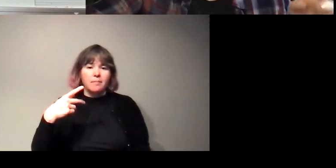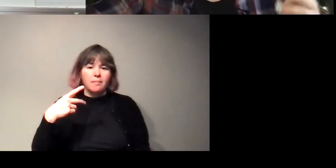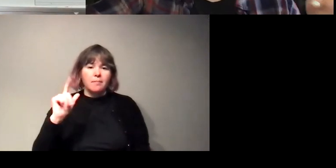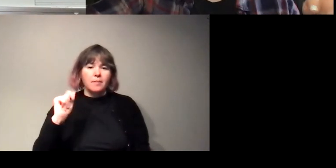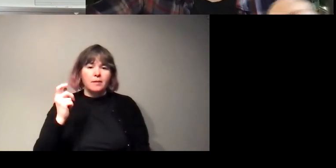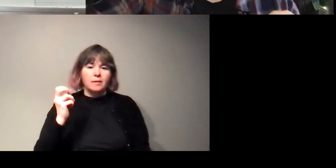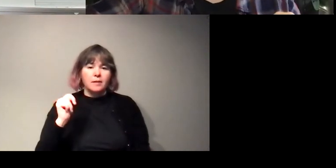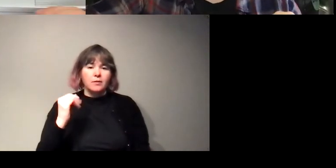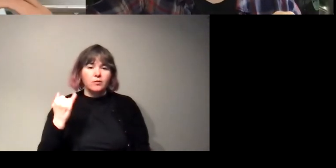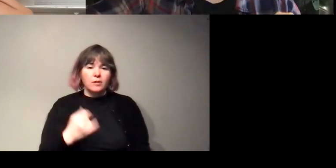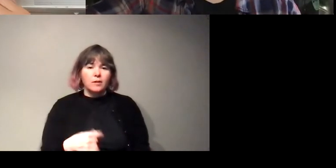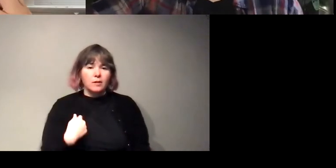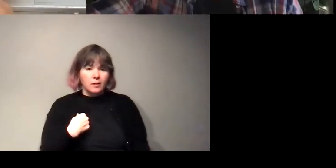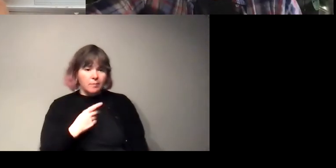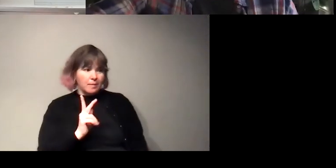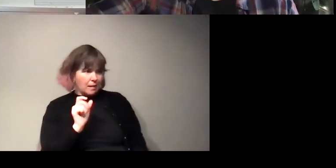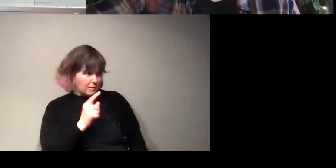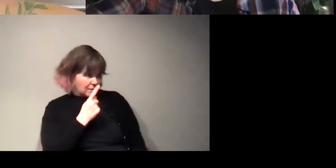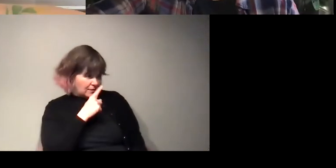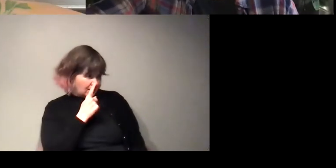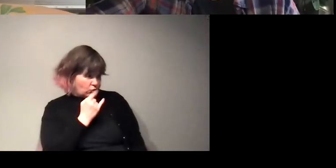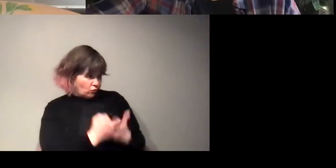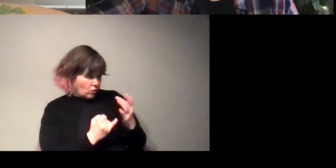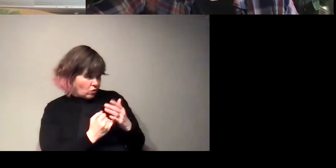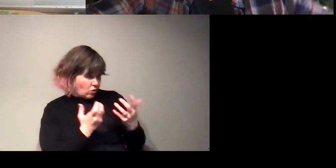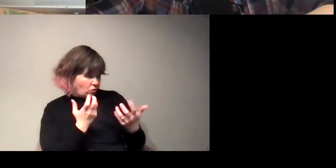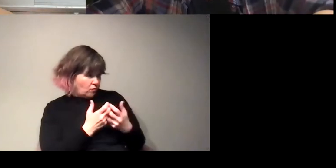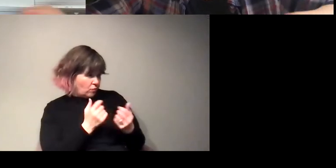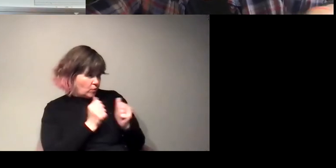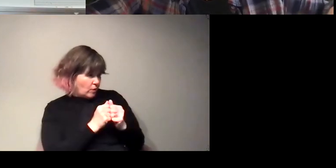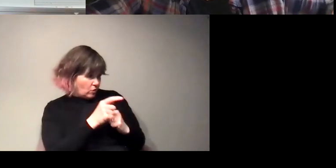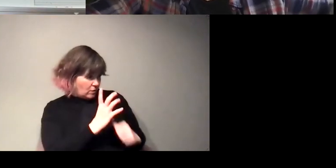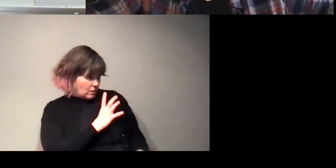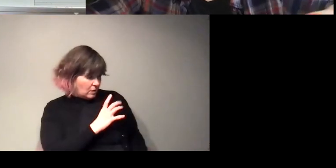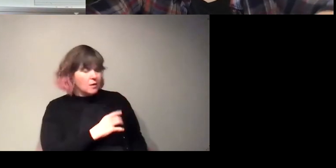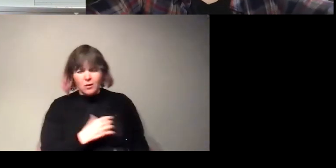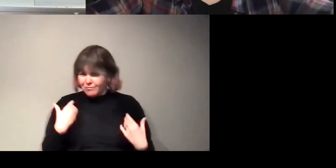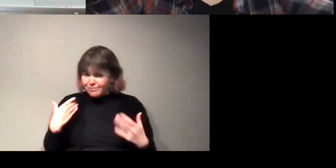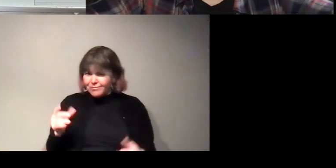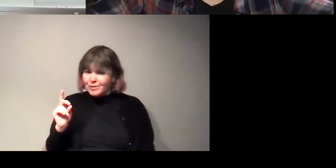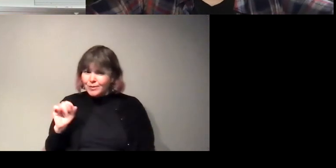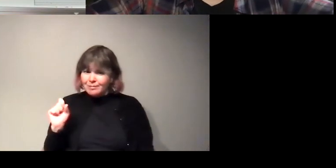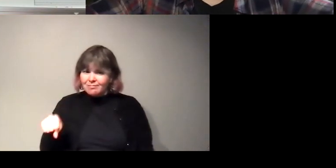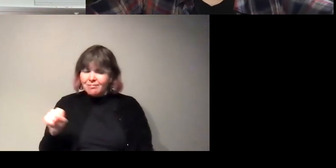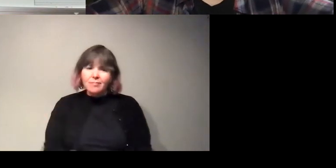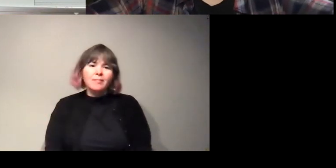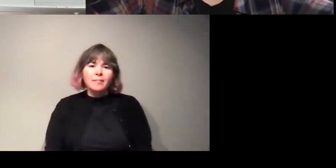people asking if they can draw along with you, and absolutely, please. Like, let's do it. So